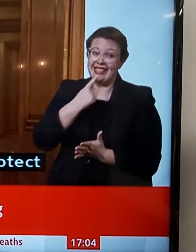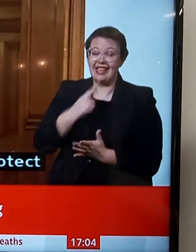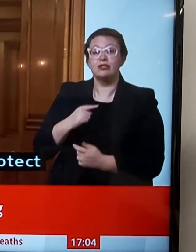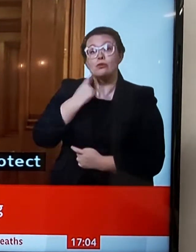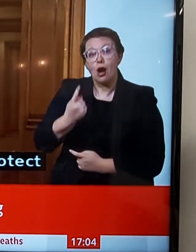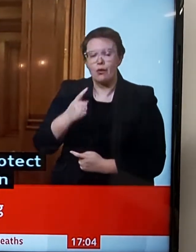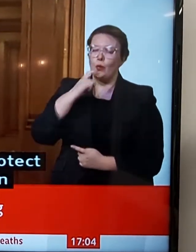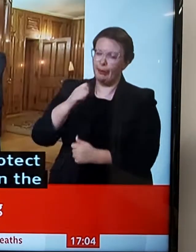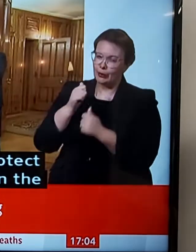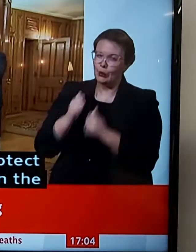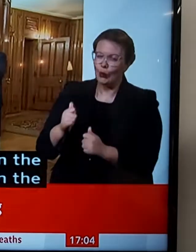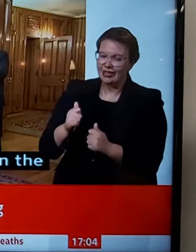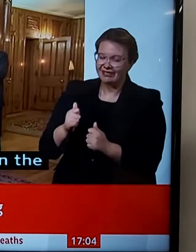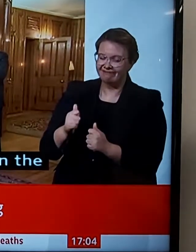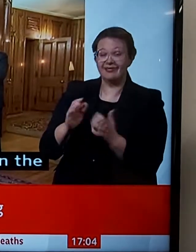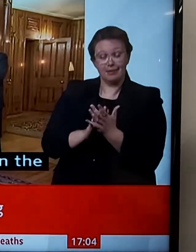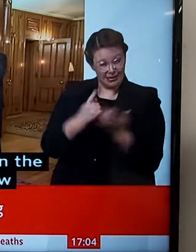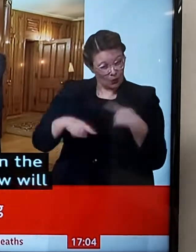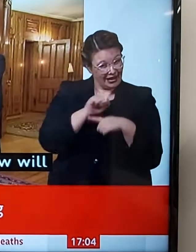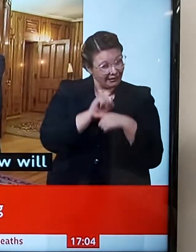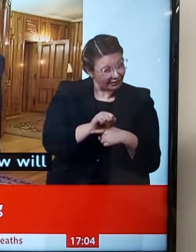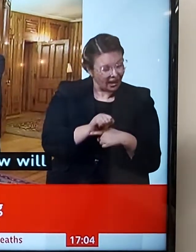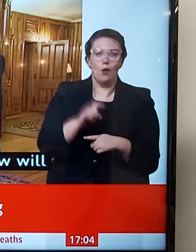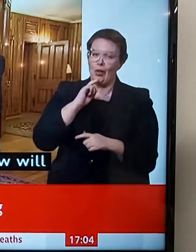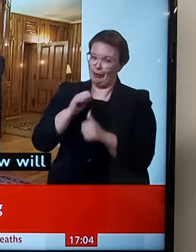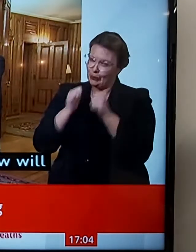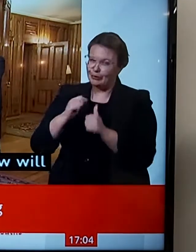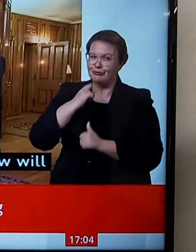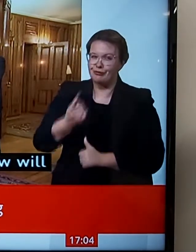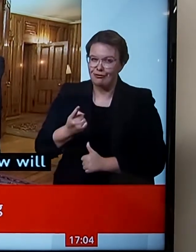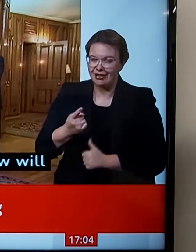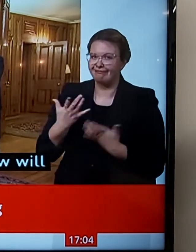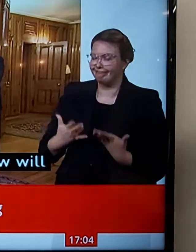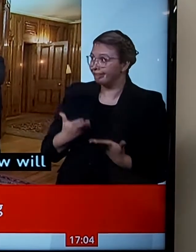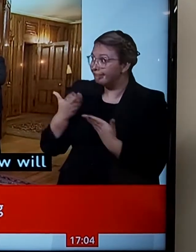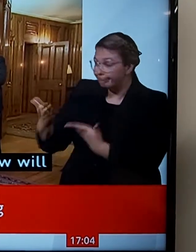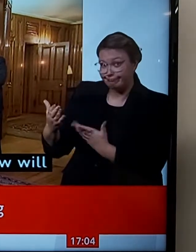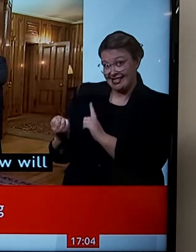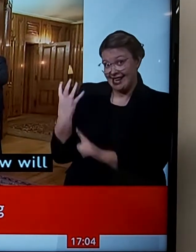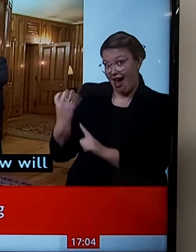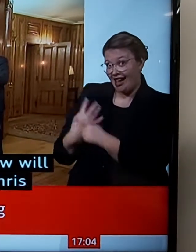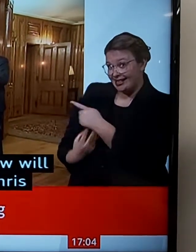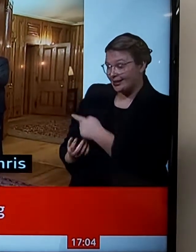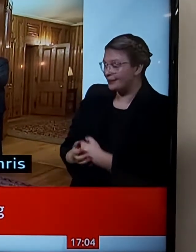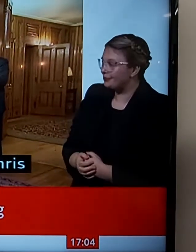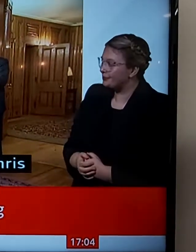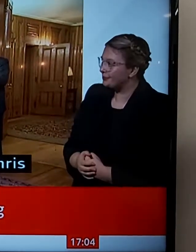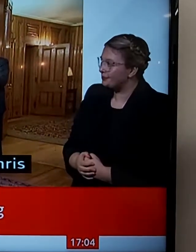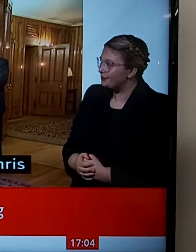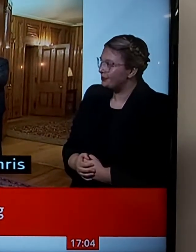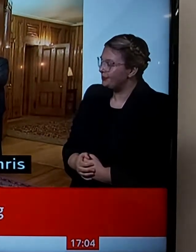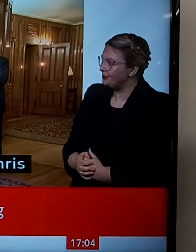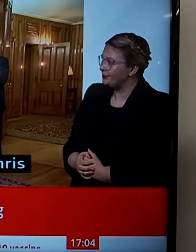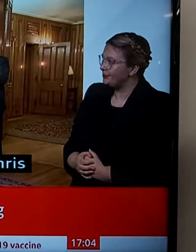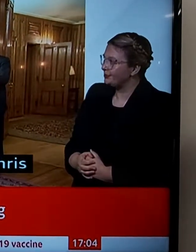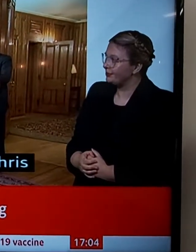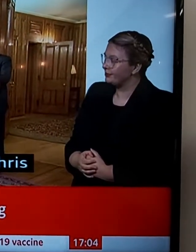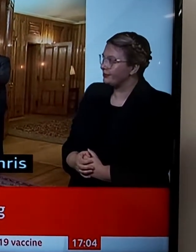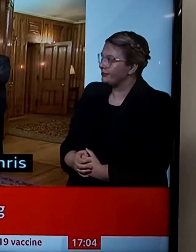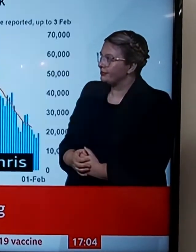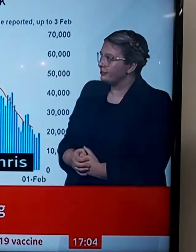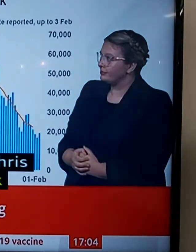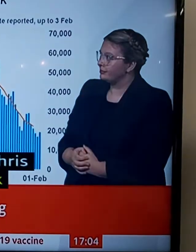I'm now going to ask Chris to go through the slides. Thanks, Prime Minister. So the first slide shows the number of people coming forward